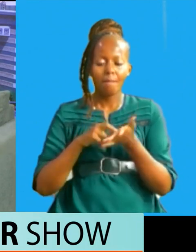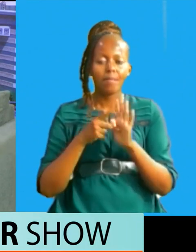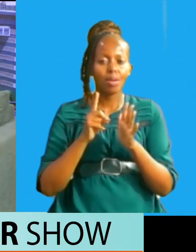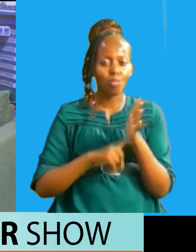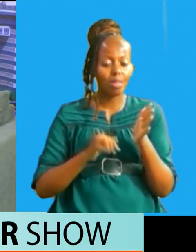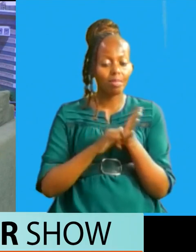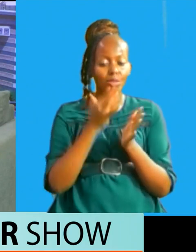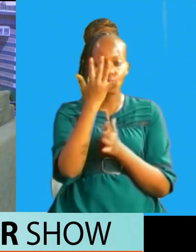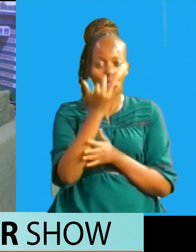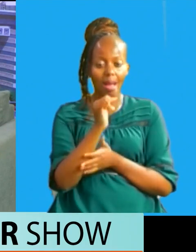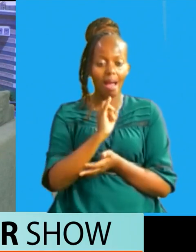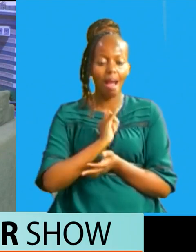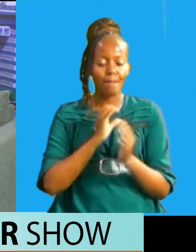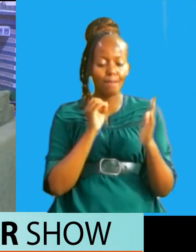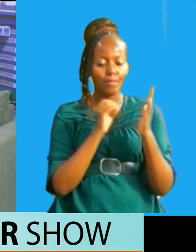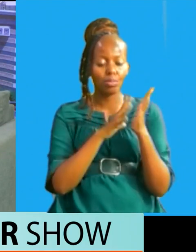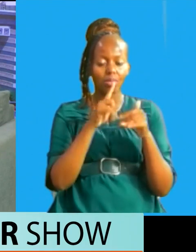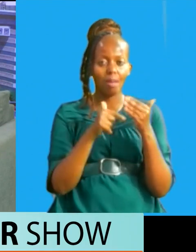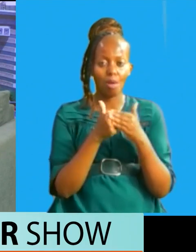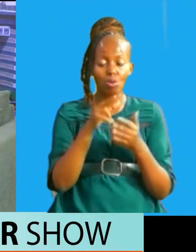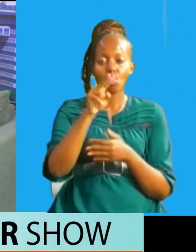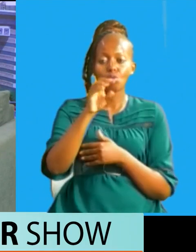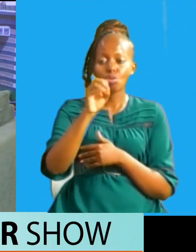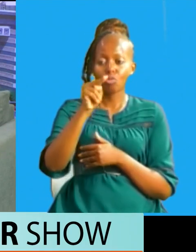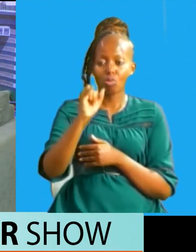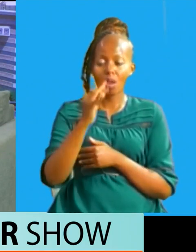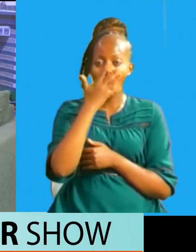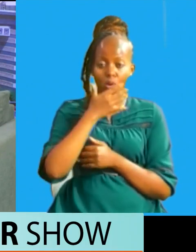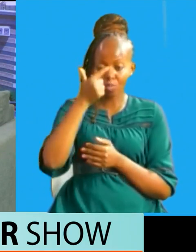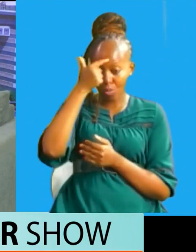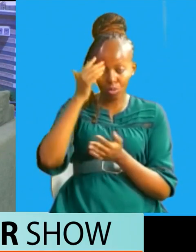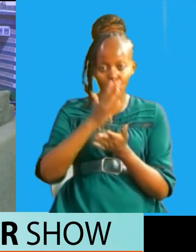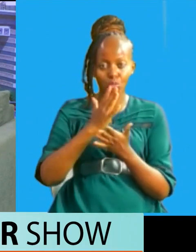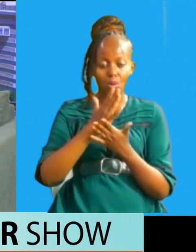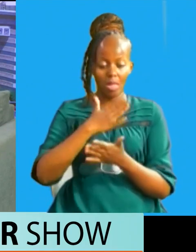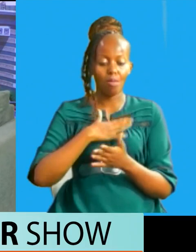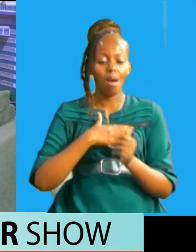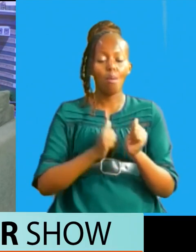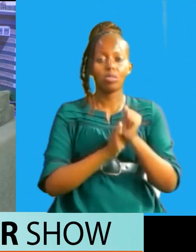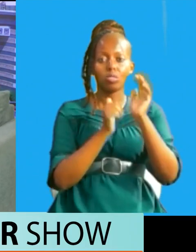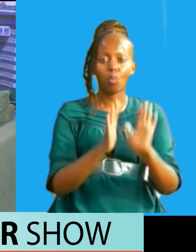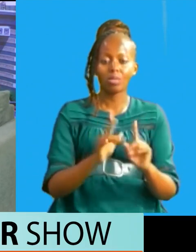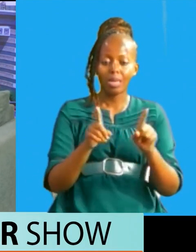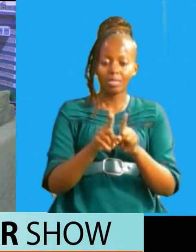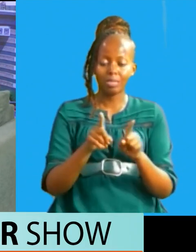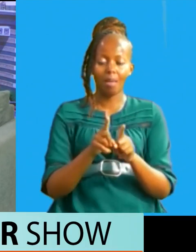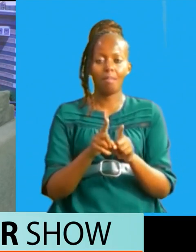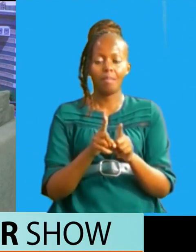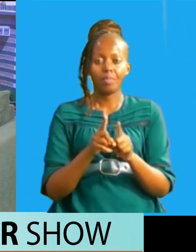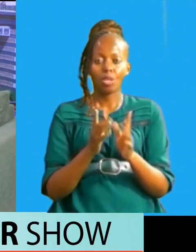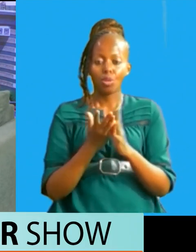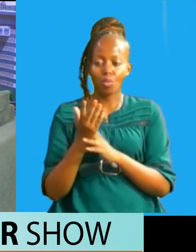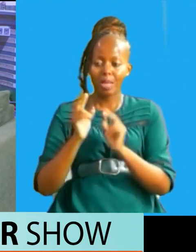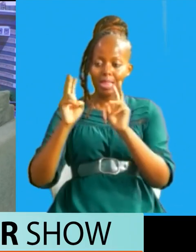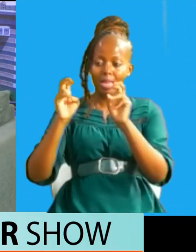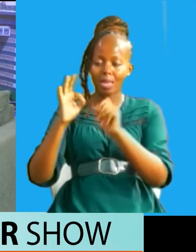that's why I actually post about non-essential, because they were actually our sponsors, and as the Rain Queen of the Year, I am